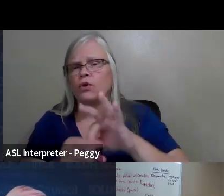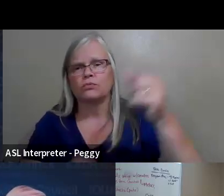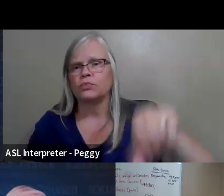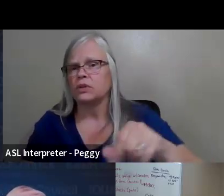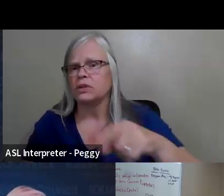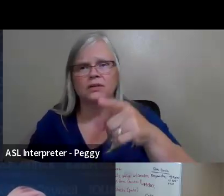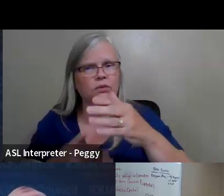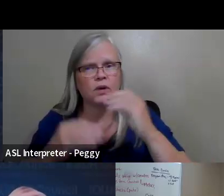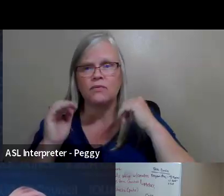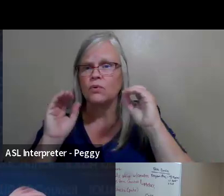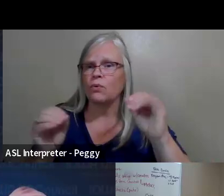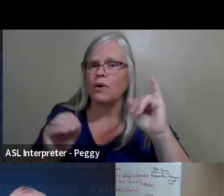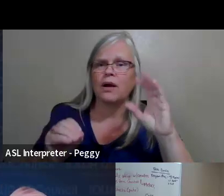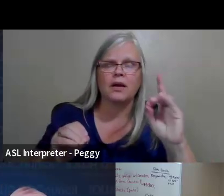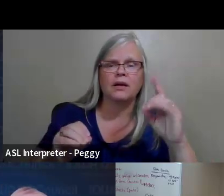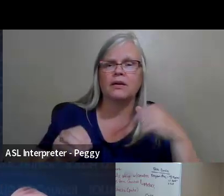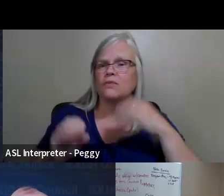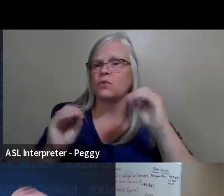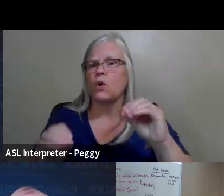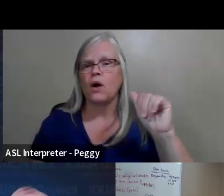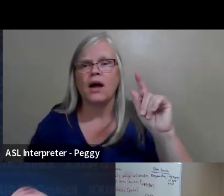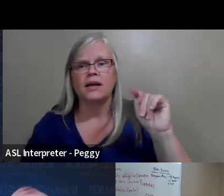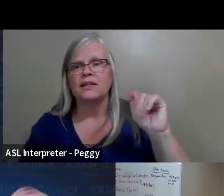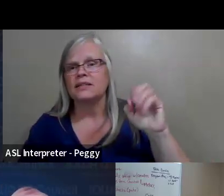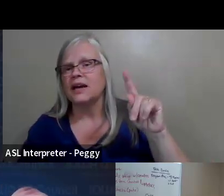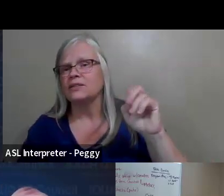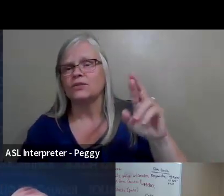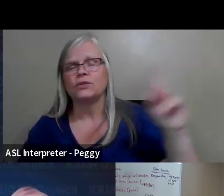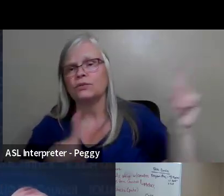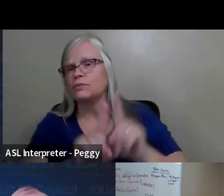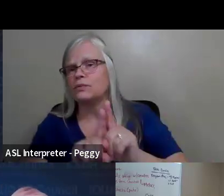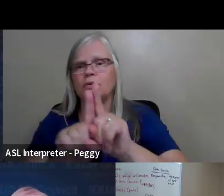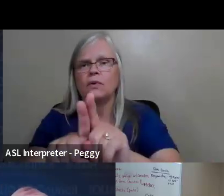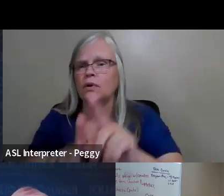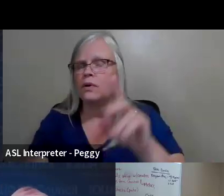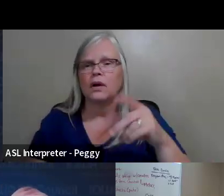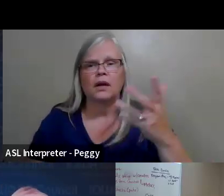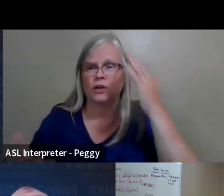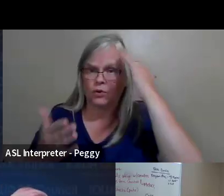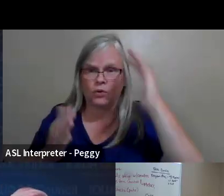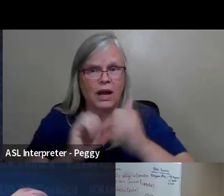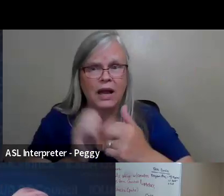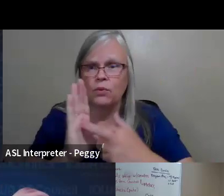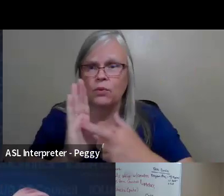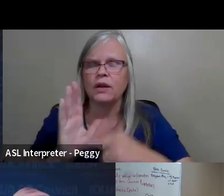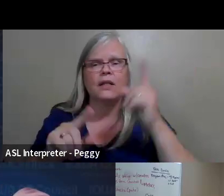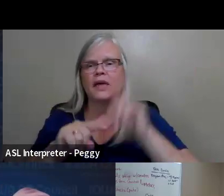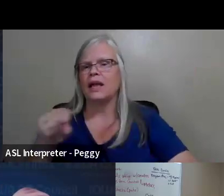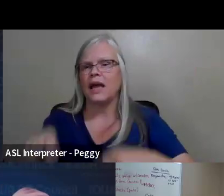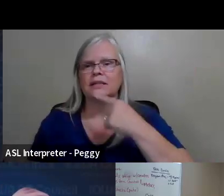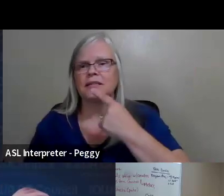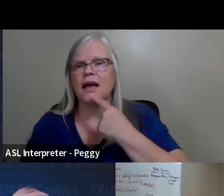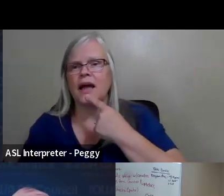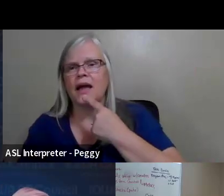don't have ID and you don't have an attester, you're not on the register, whatever the case might be, that they can't give you